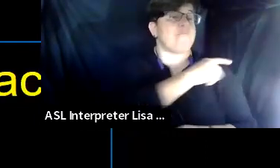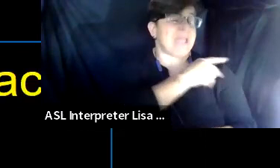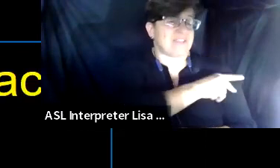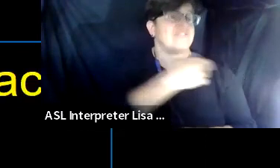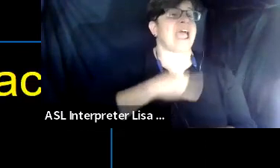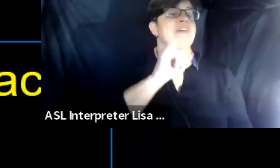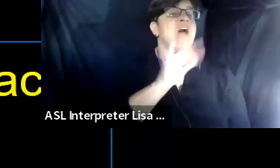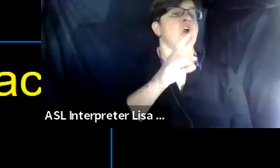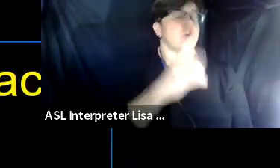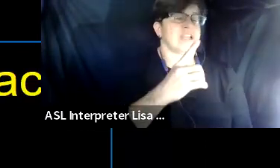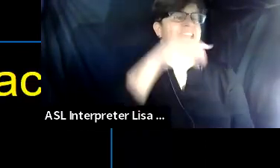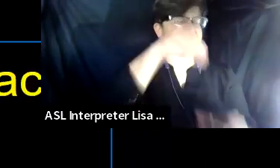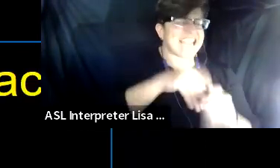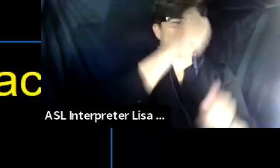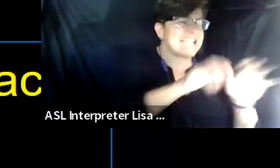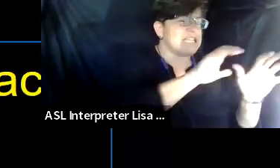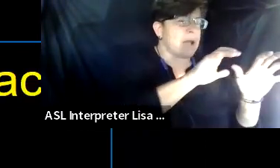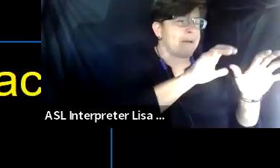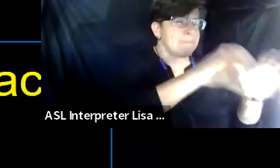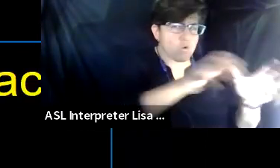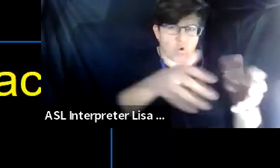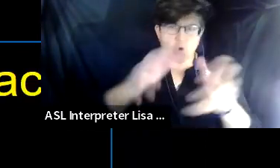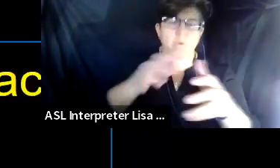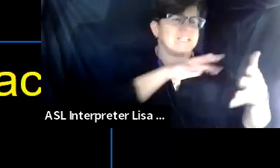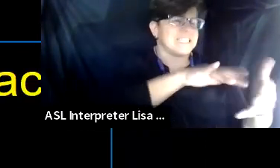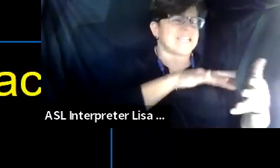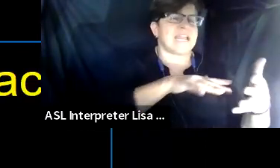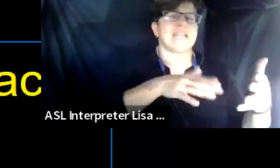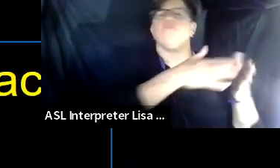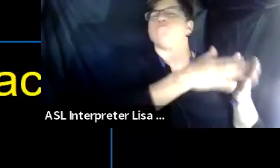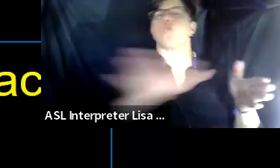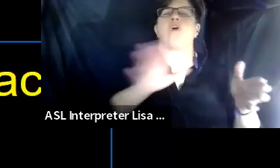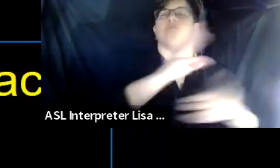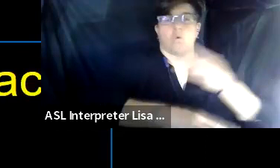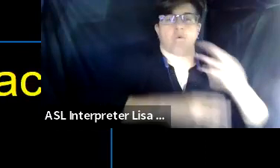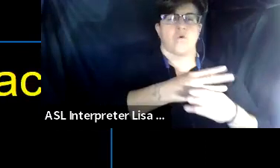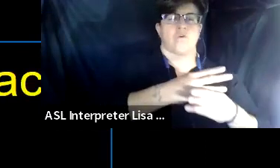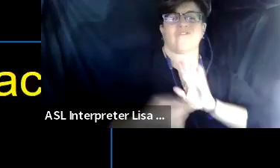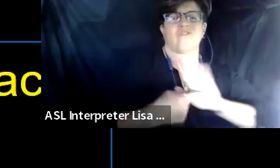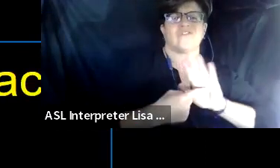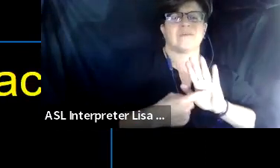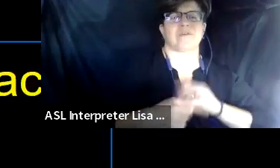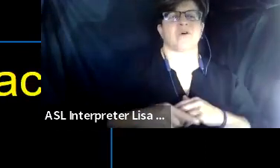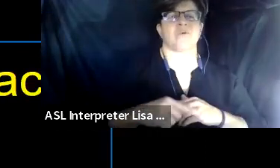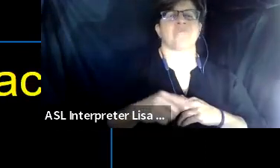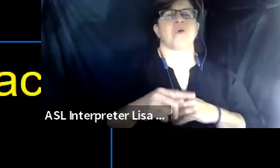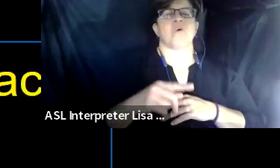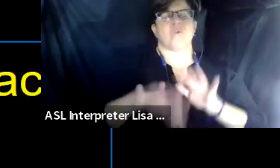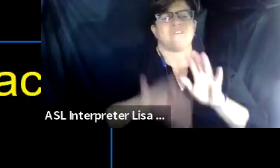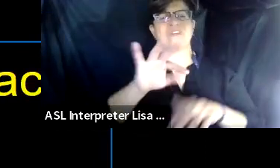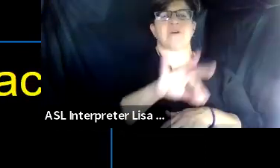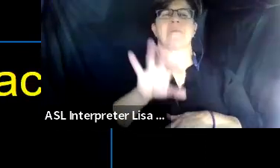IRD in every population that we studied worldwide. For example, we predict that there are about 9,000